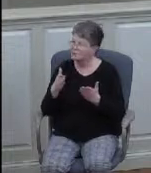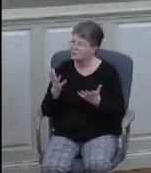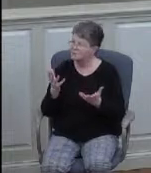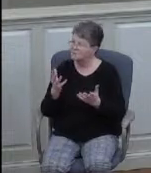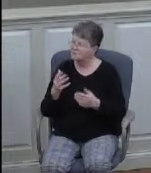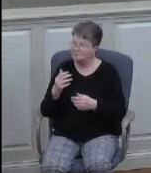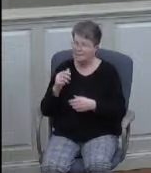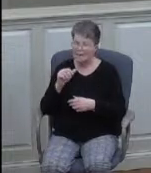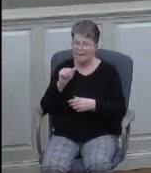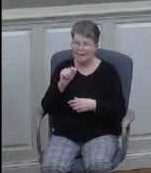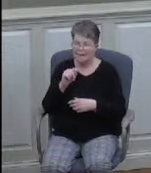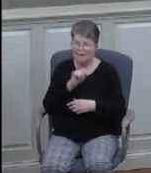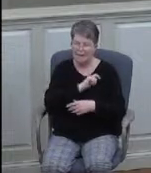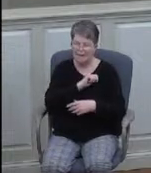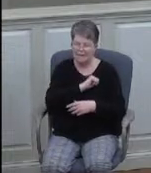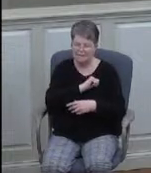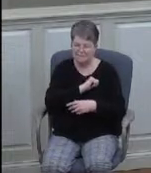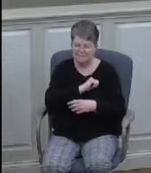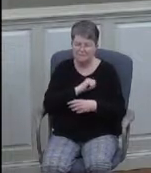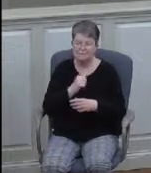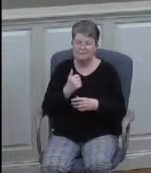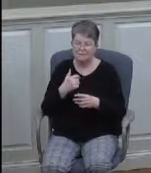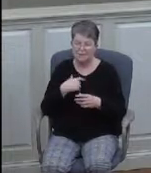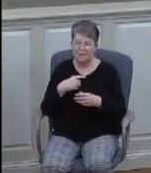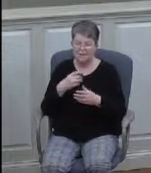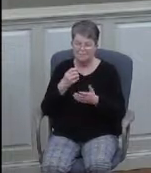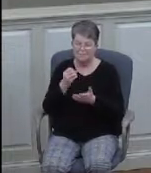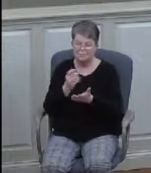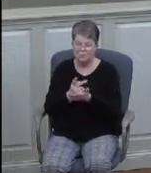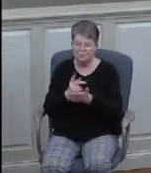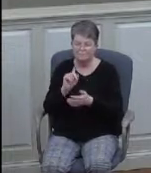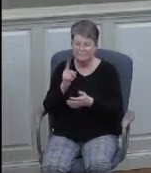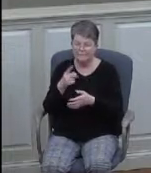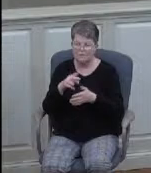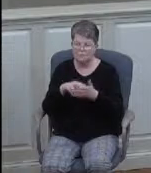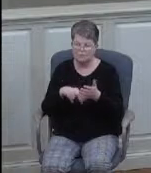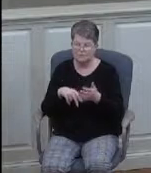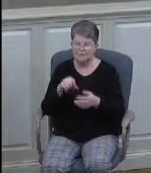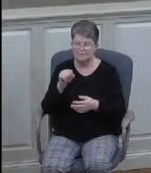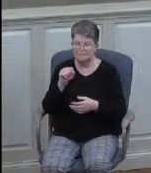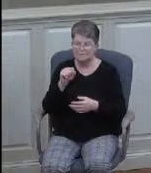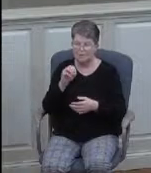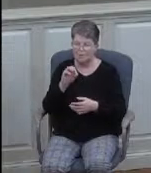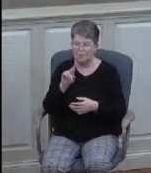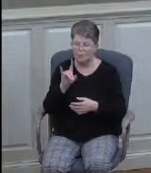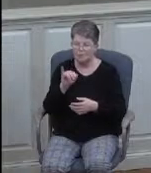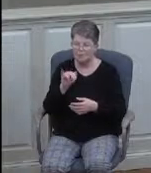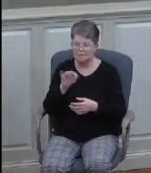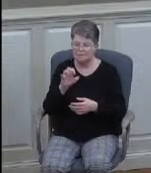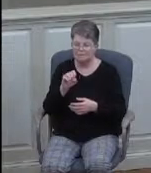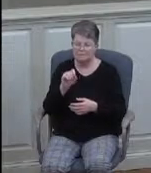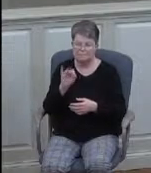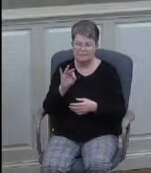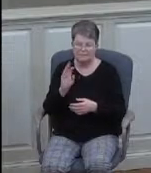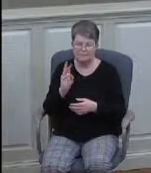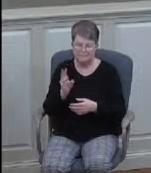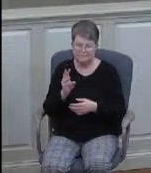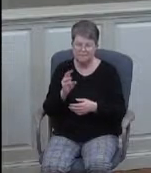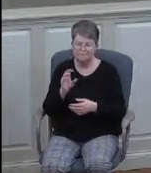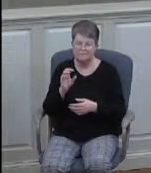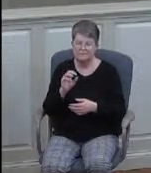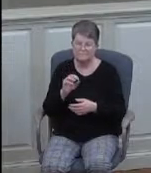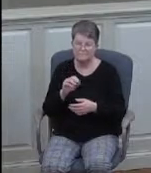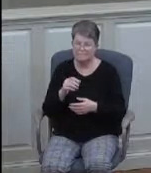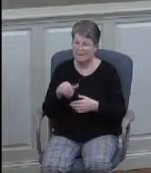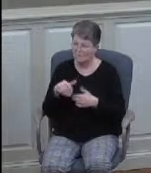I'll move to approve first reading of ordinance 1960 at Zero South Danville Bypass. We have a